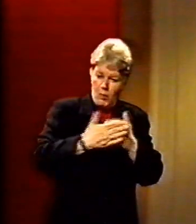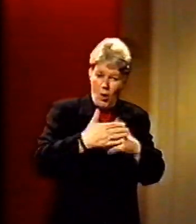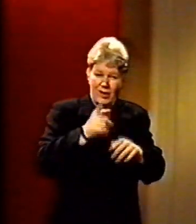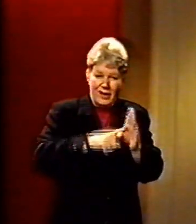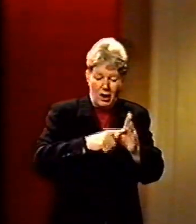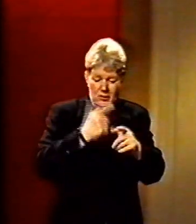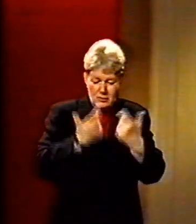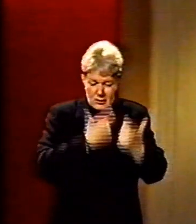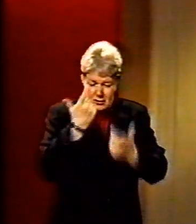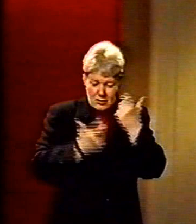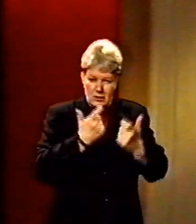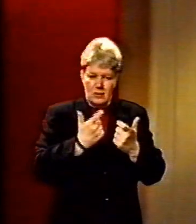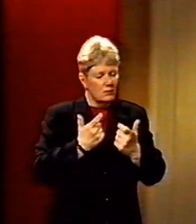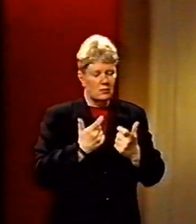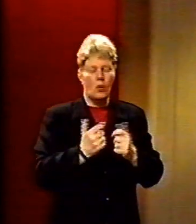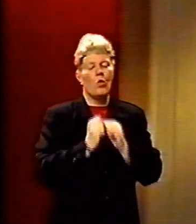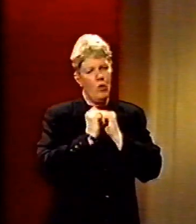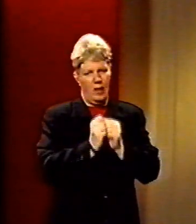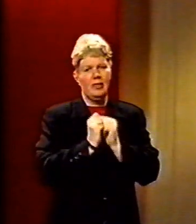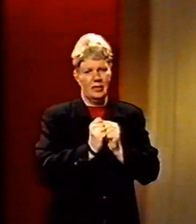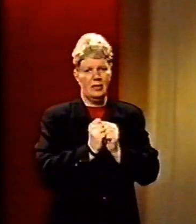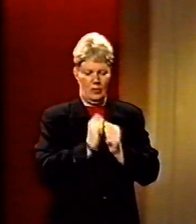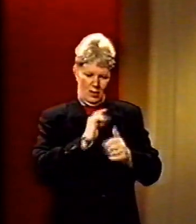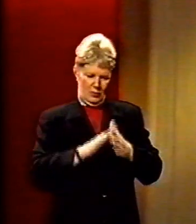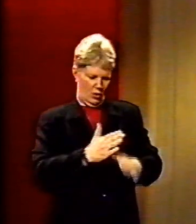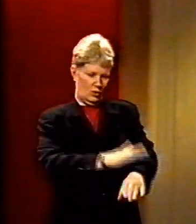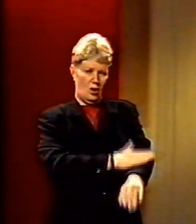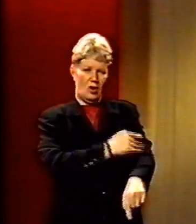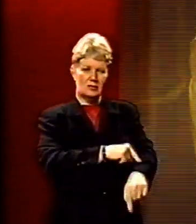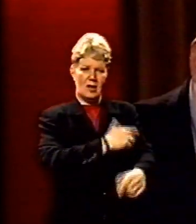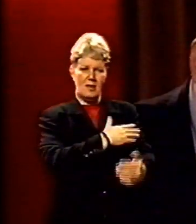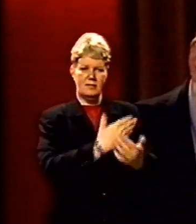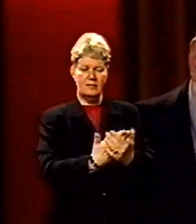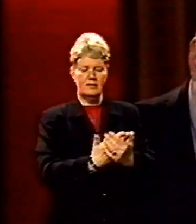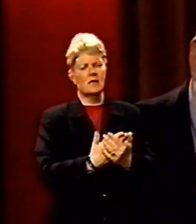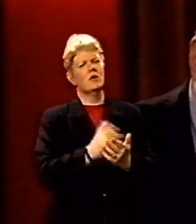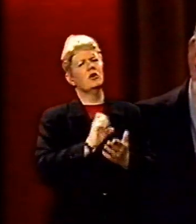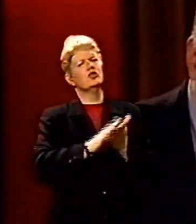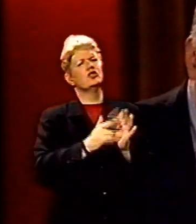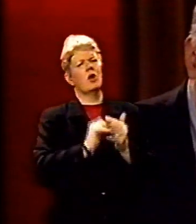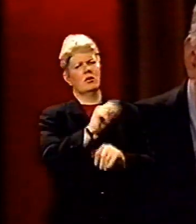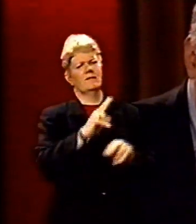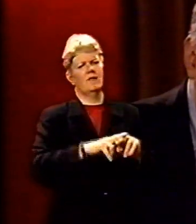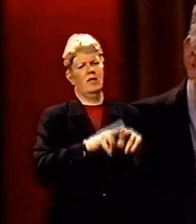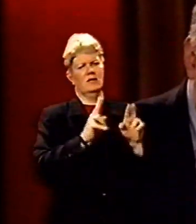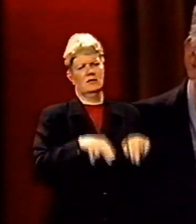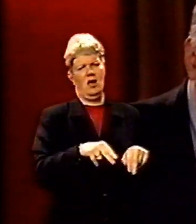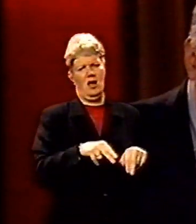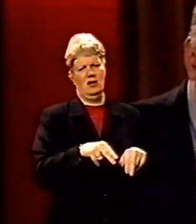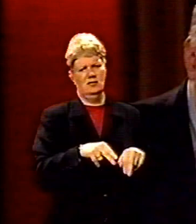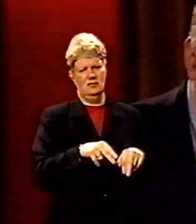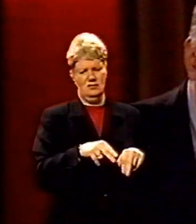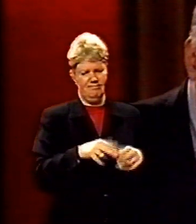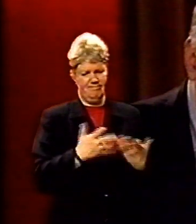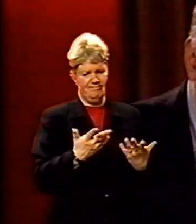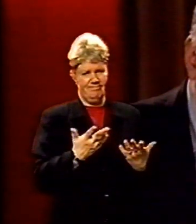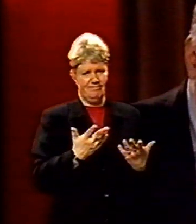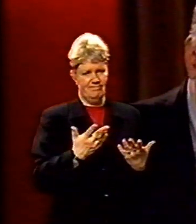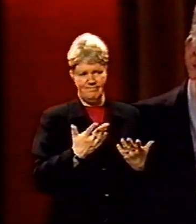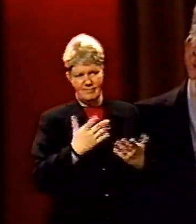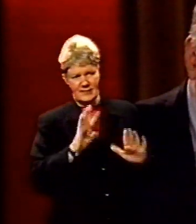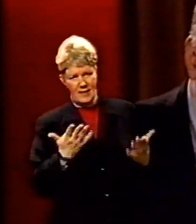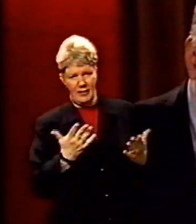because it's so wrong. Charles's father died, didn't he, without getting justice.